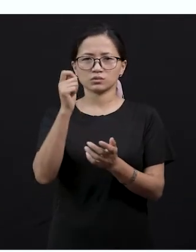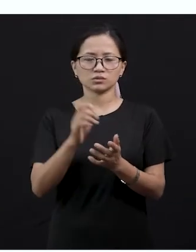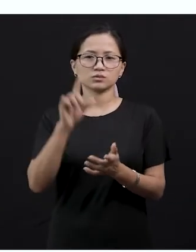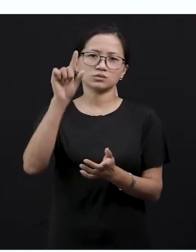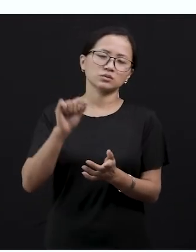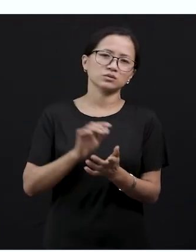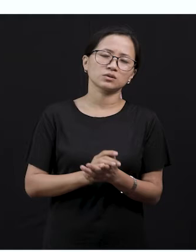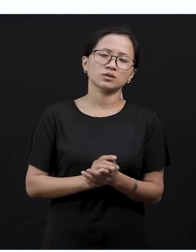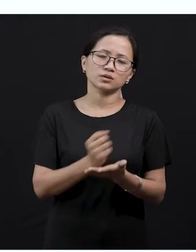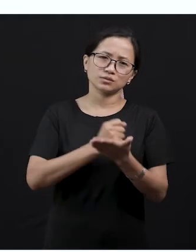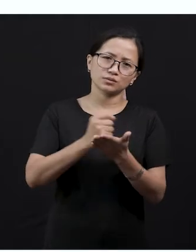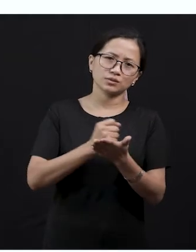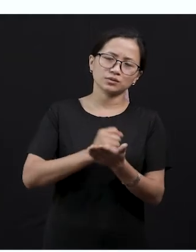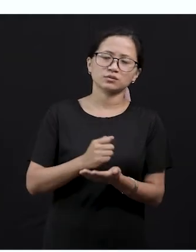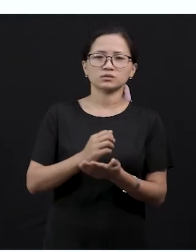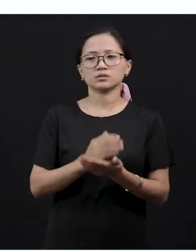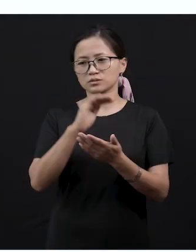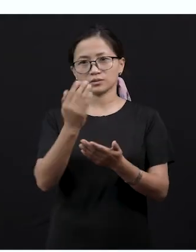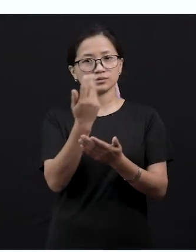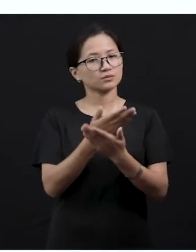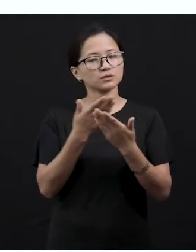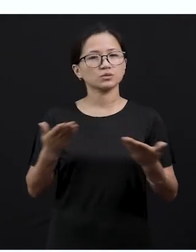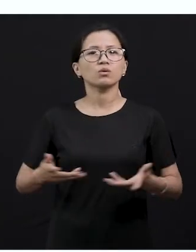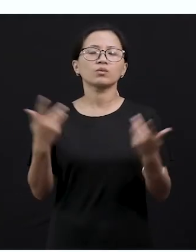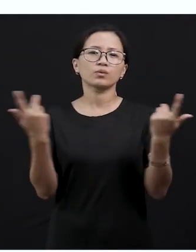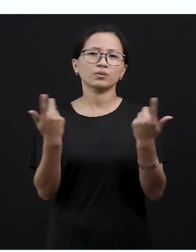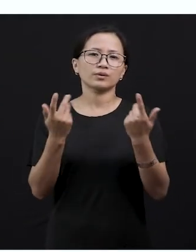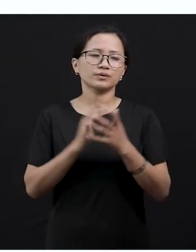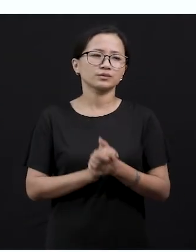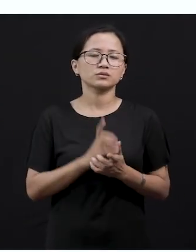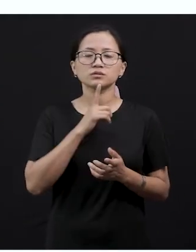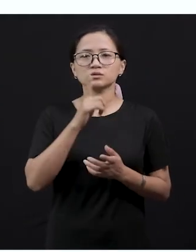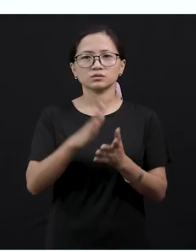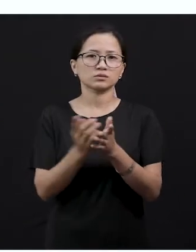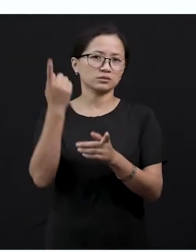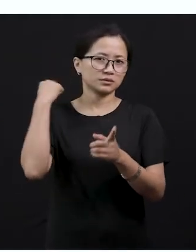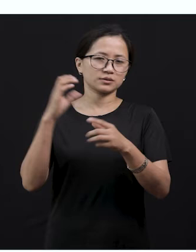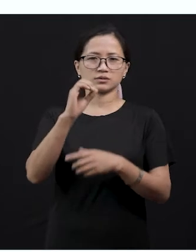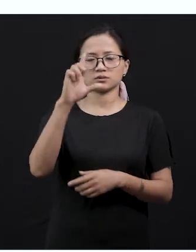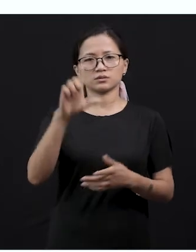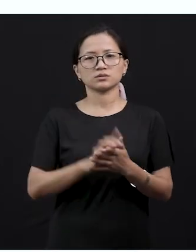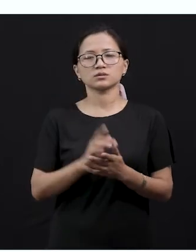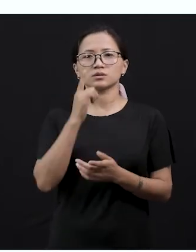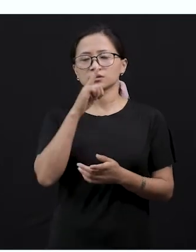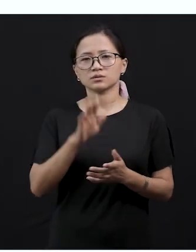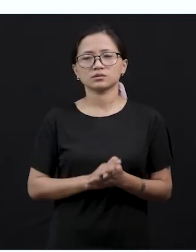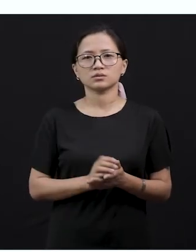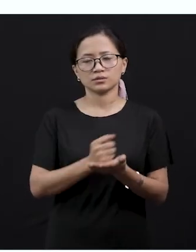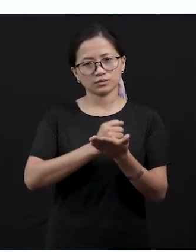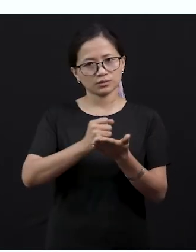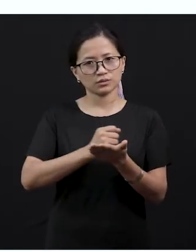do, right? They need to practice something. So what is that? I've told you already in the last class that the girls